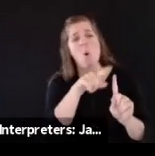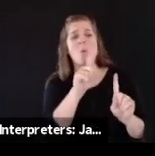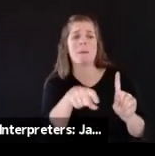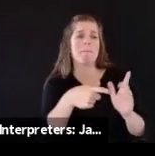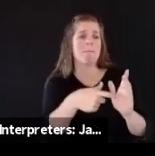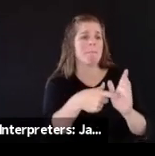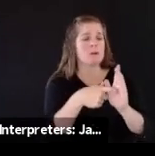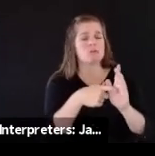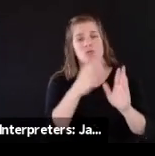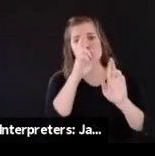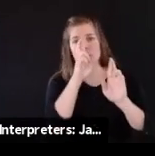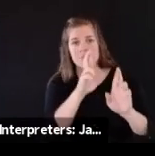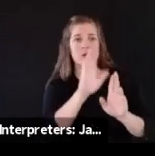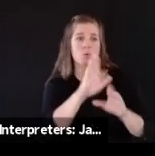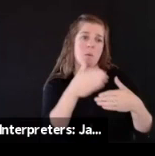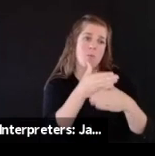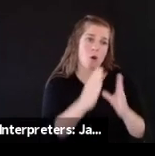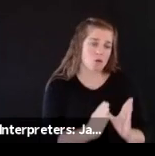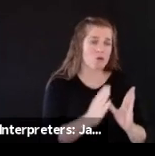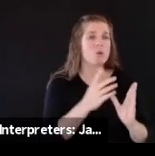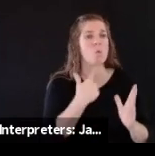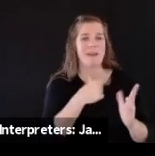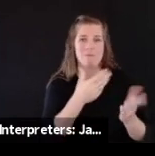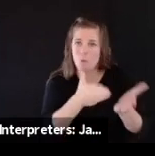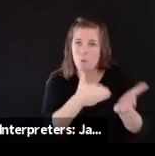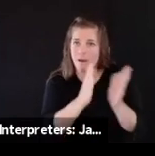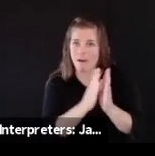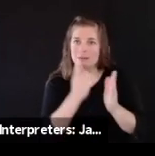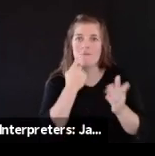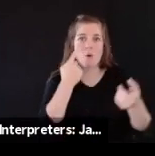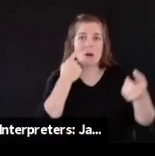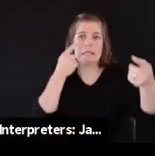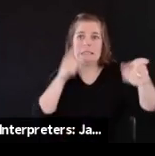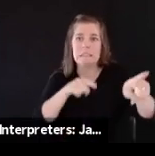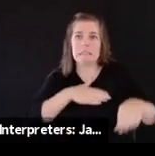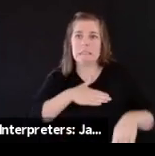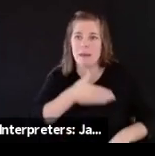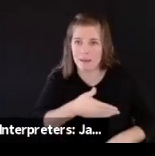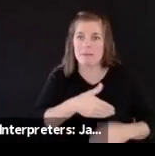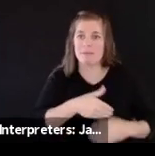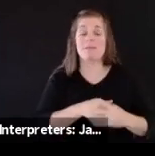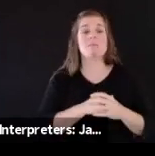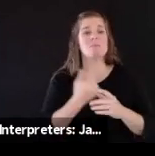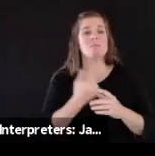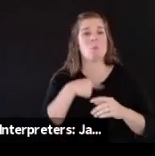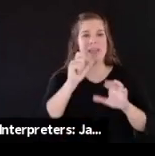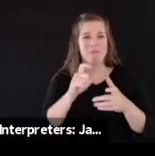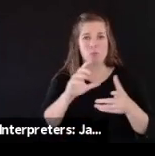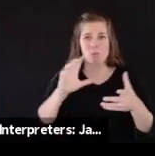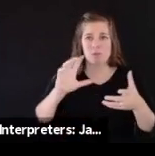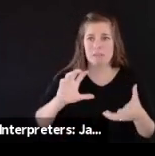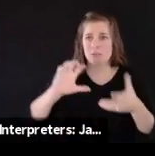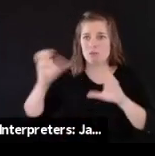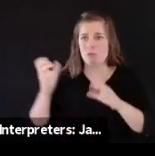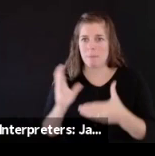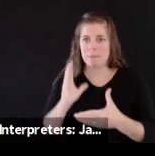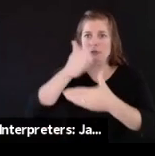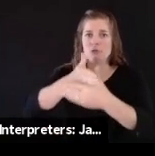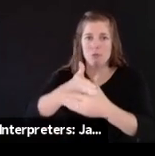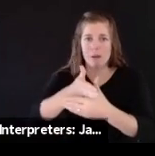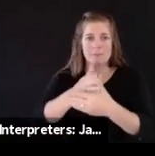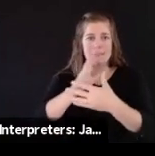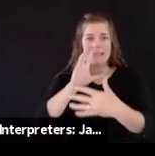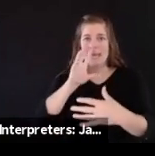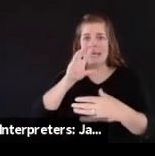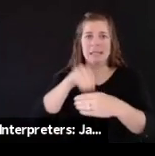partners and we have to make sure we seek consent, and we have to ensure that we are interrupting, disrupting, and